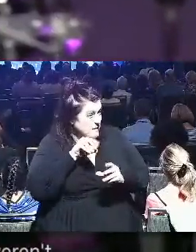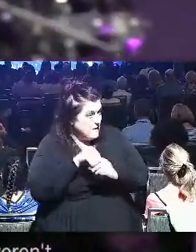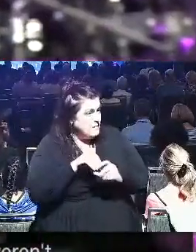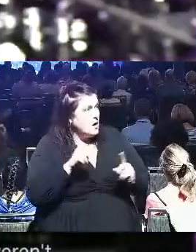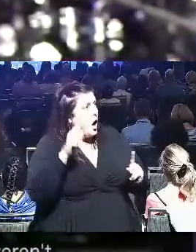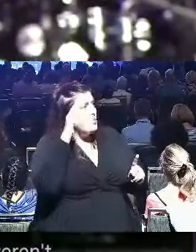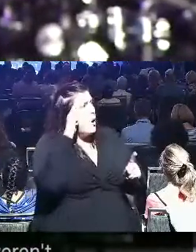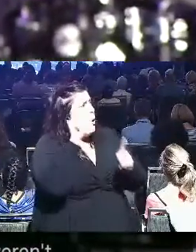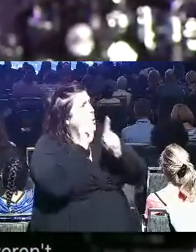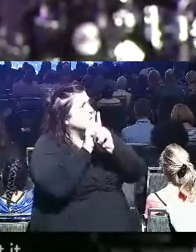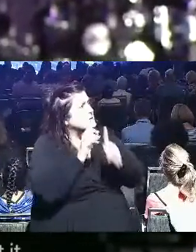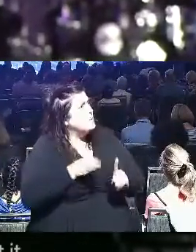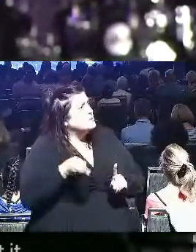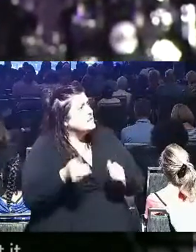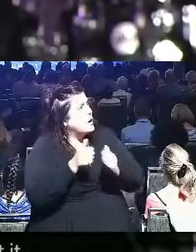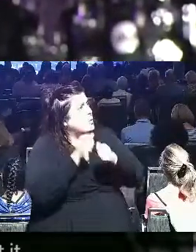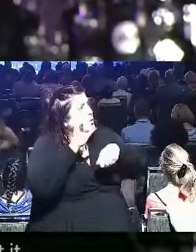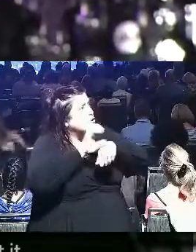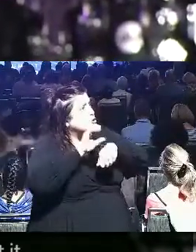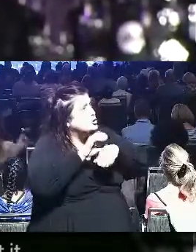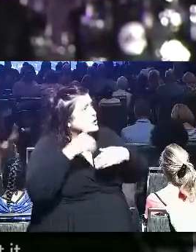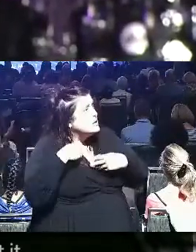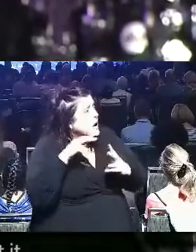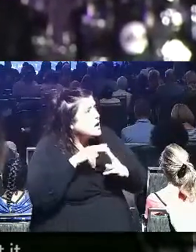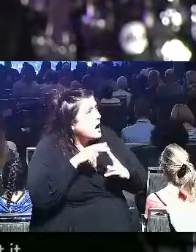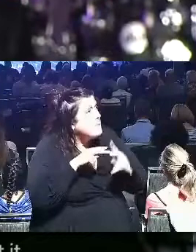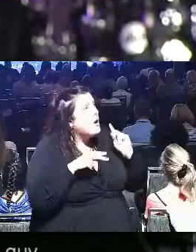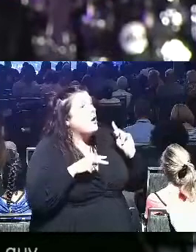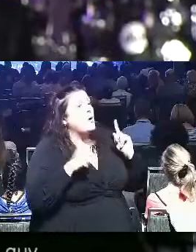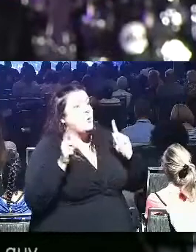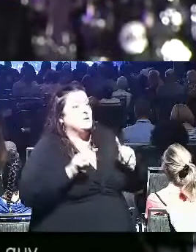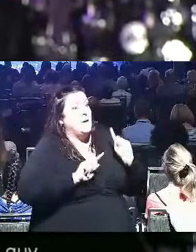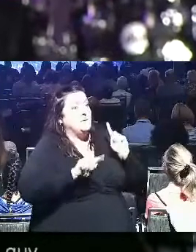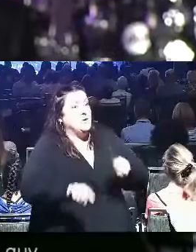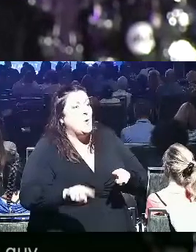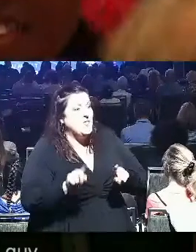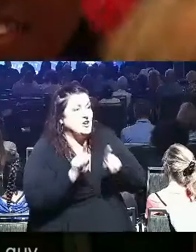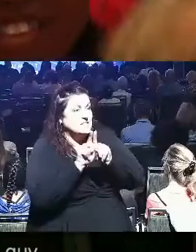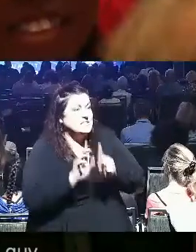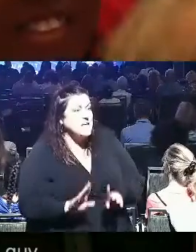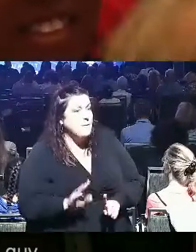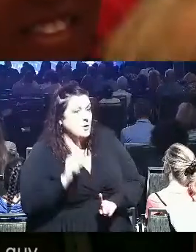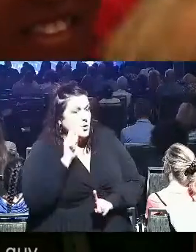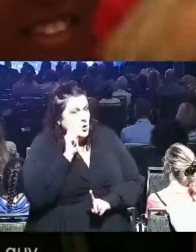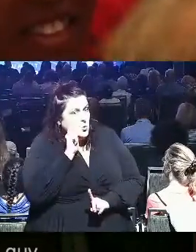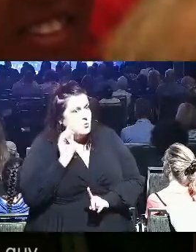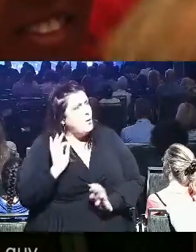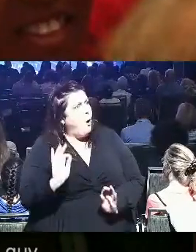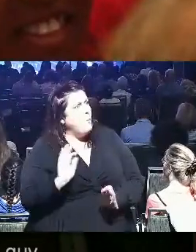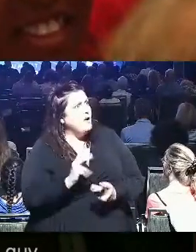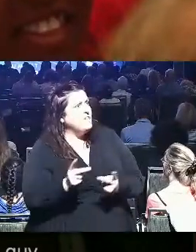because disciples were there with the church as a young girl. I'm like, that's what happens when you go there as a disciple.